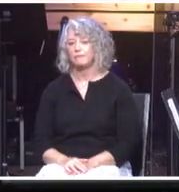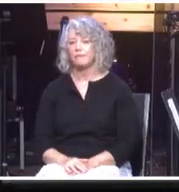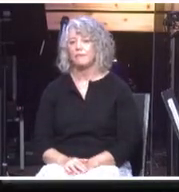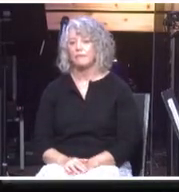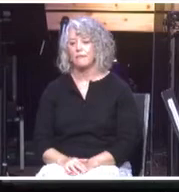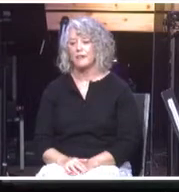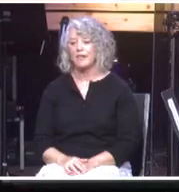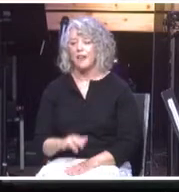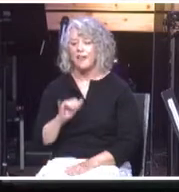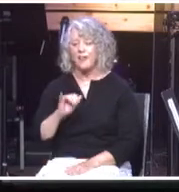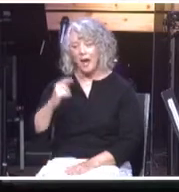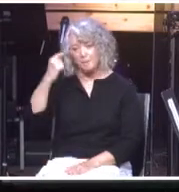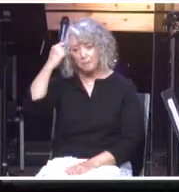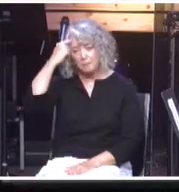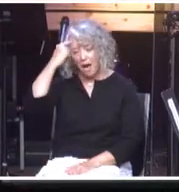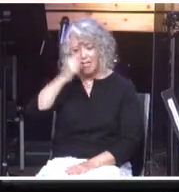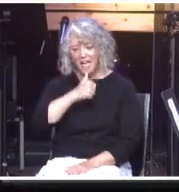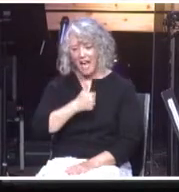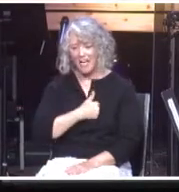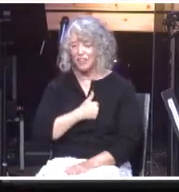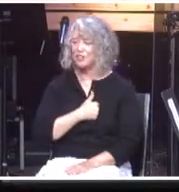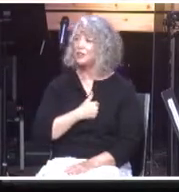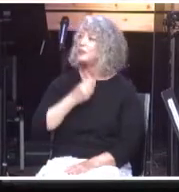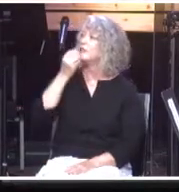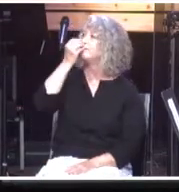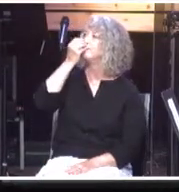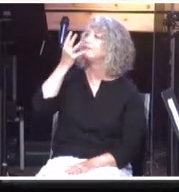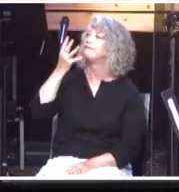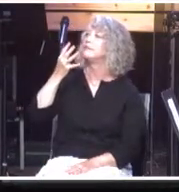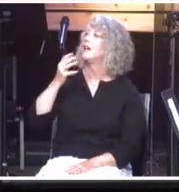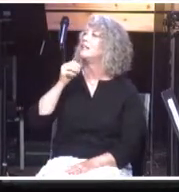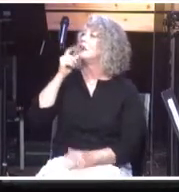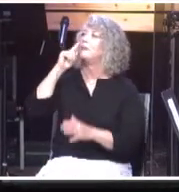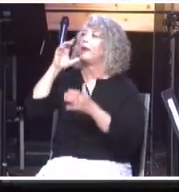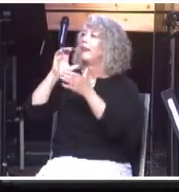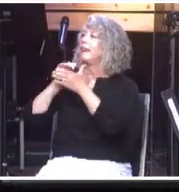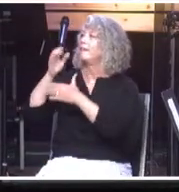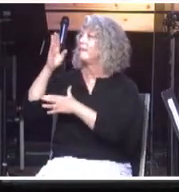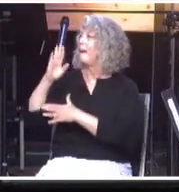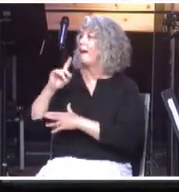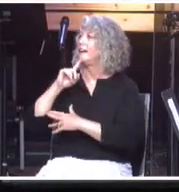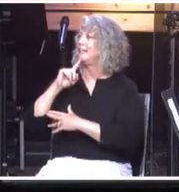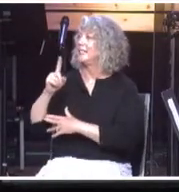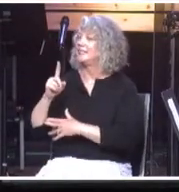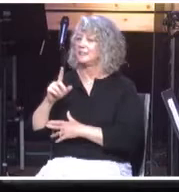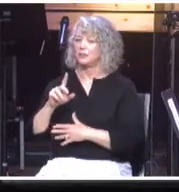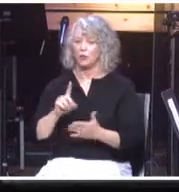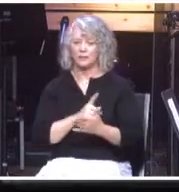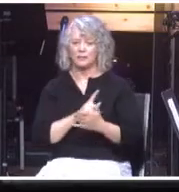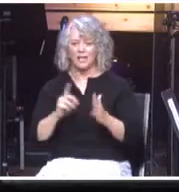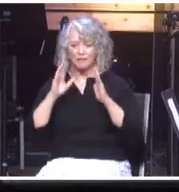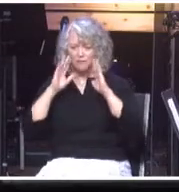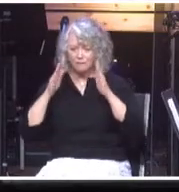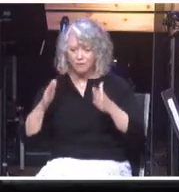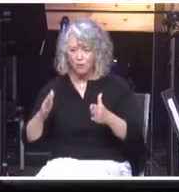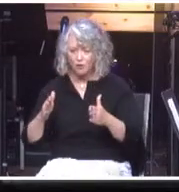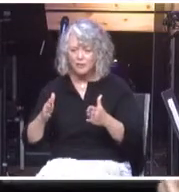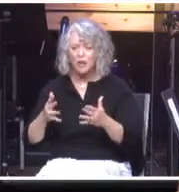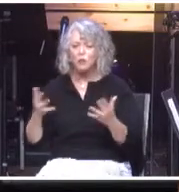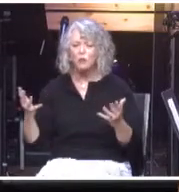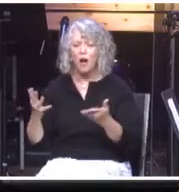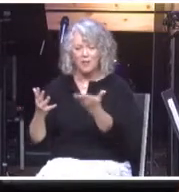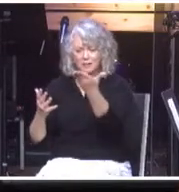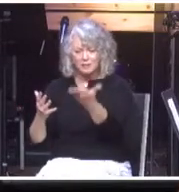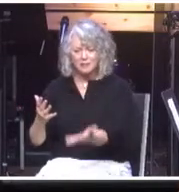describing that perverse mindset of a godless person, David turns the focus upon the perfect character, the